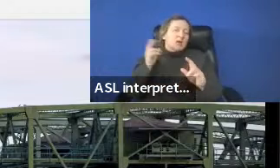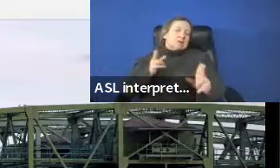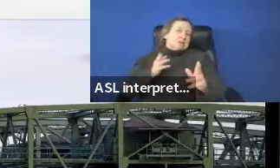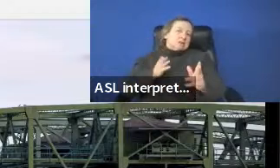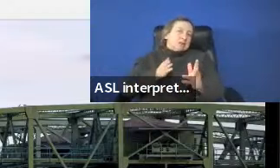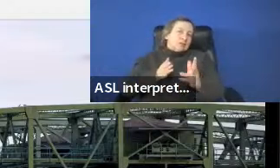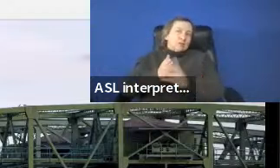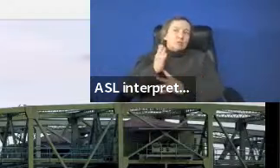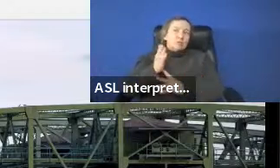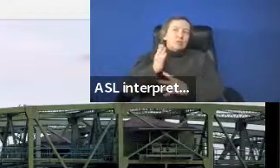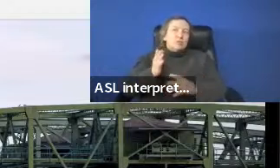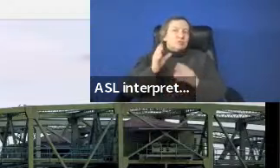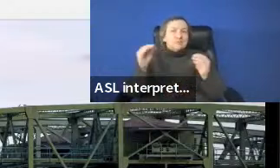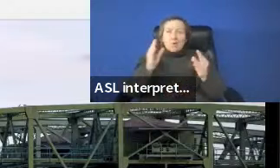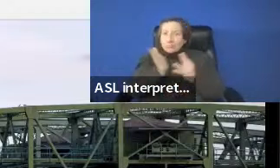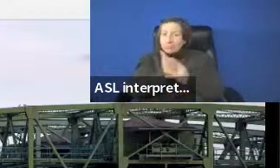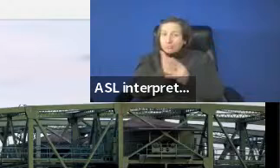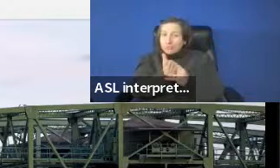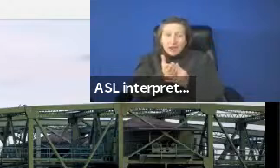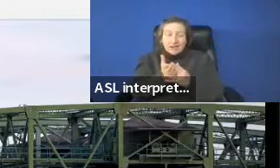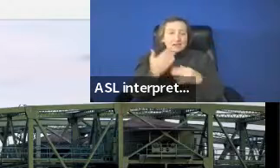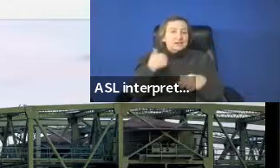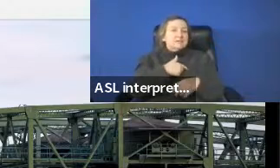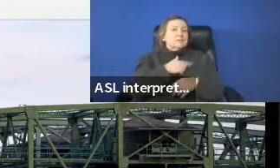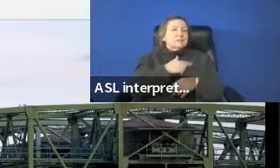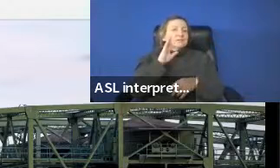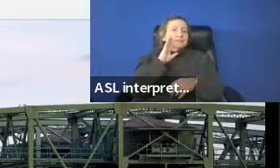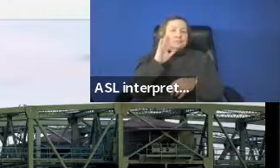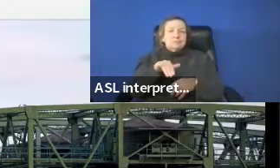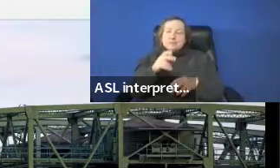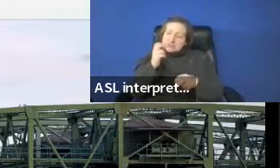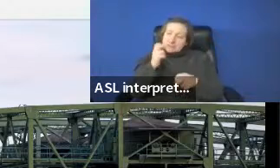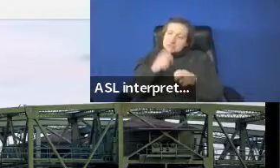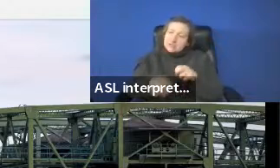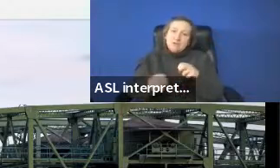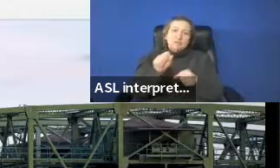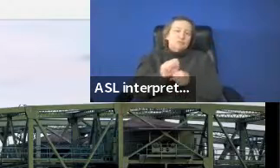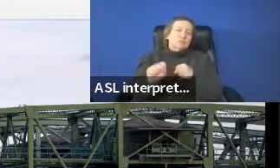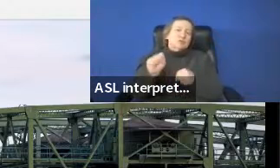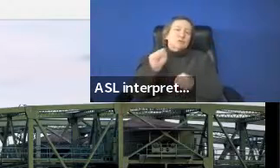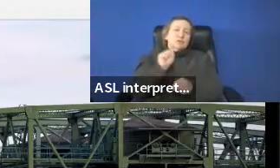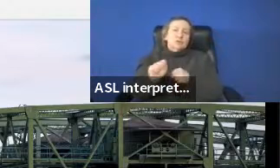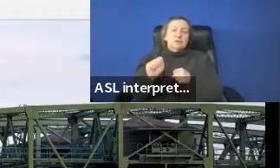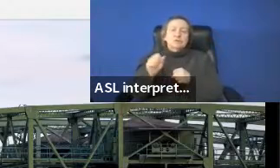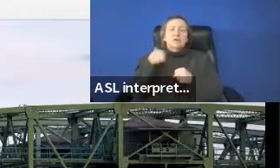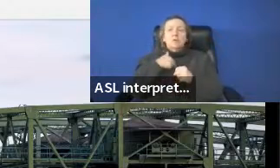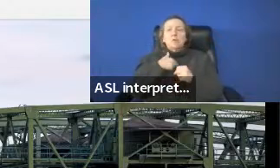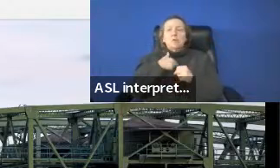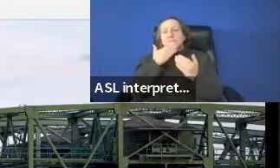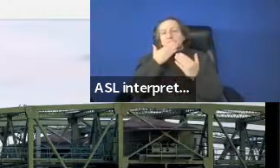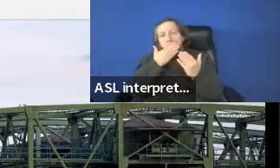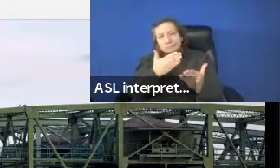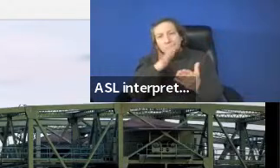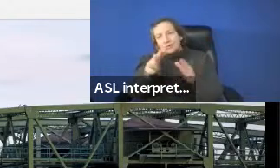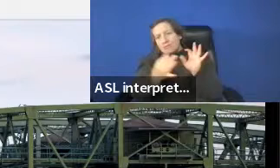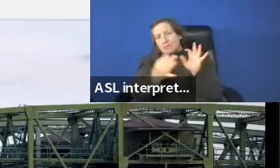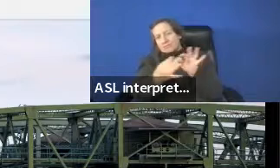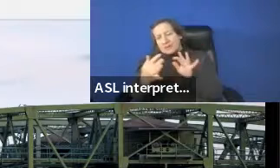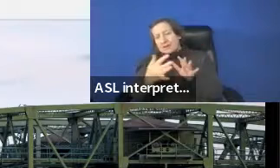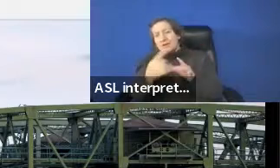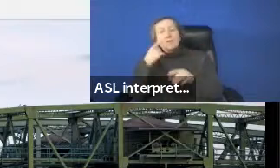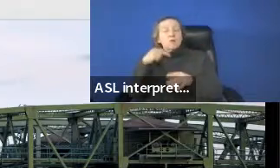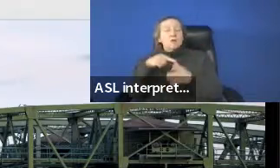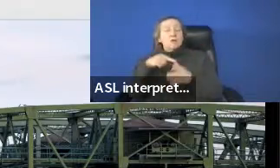break and we acknowledge that this is tough work and we appreciate the input. On behalf of the project